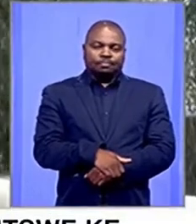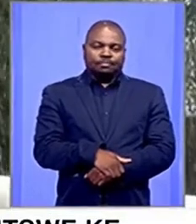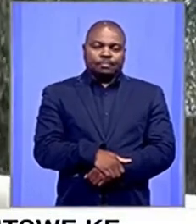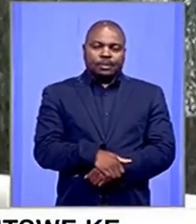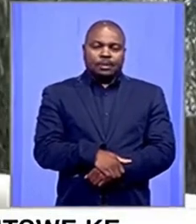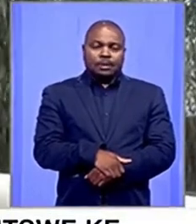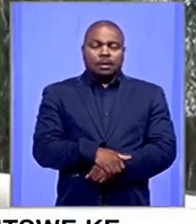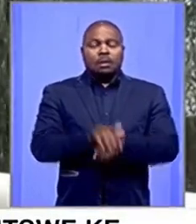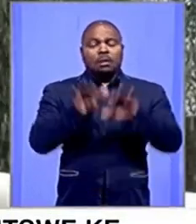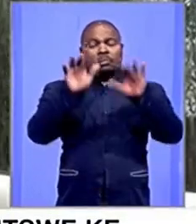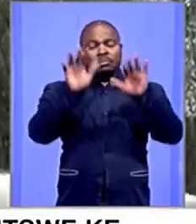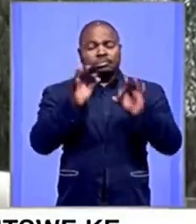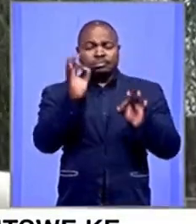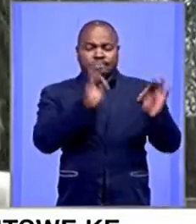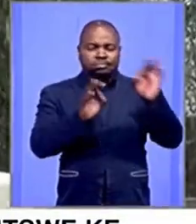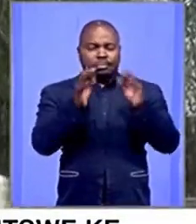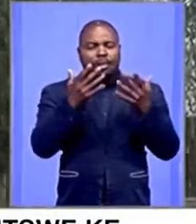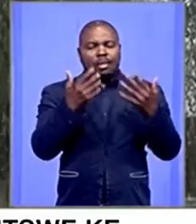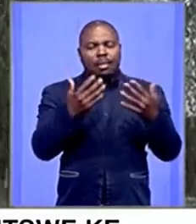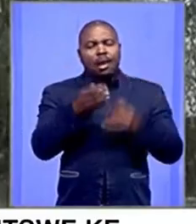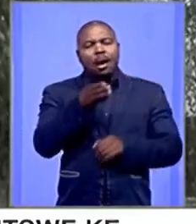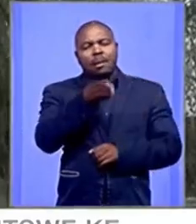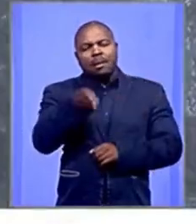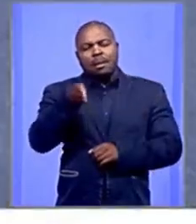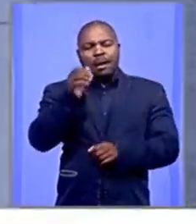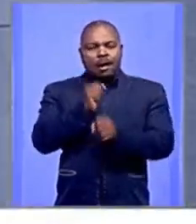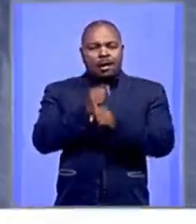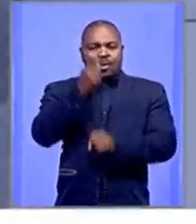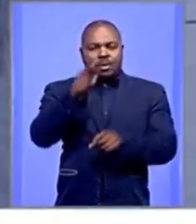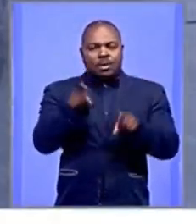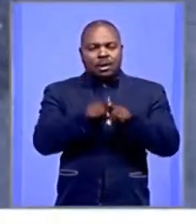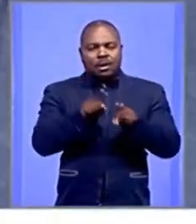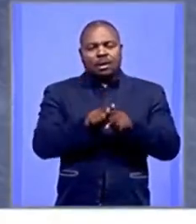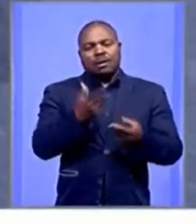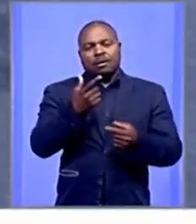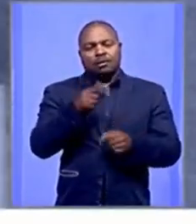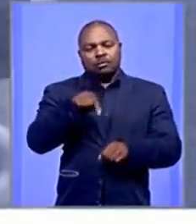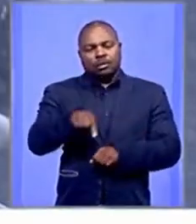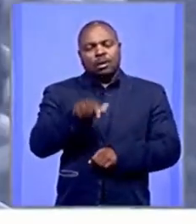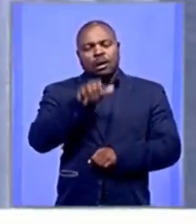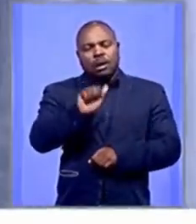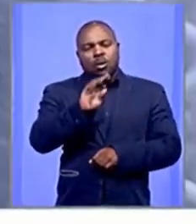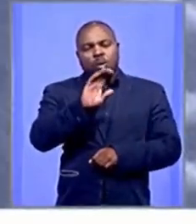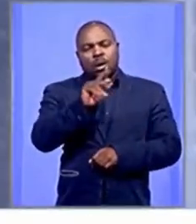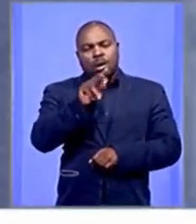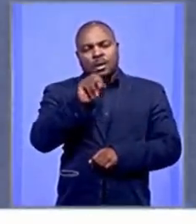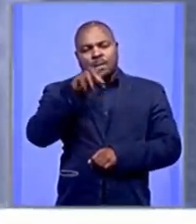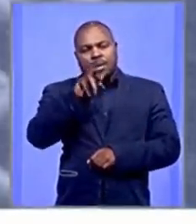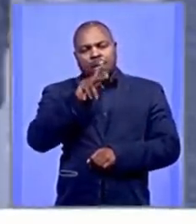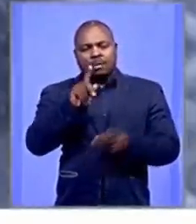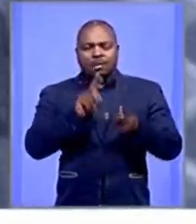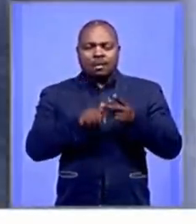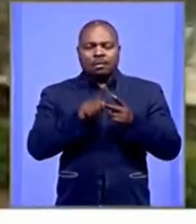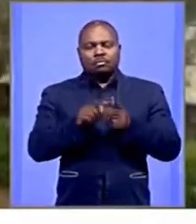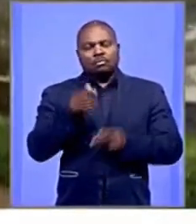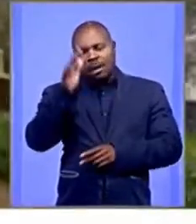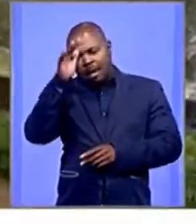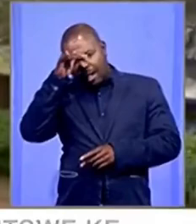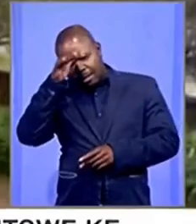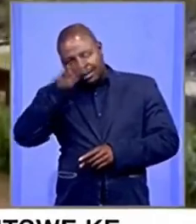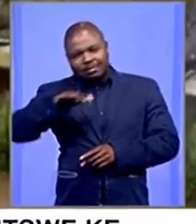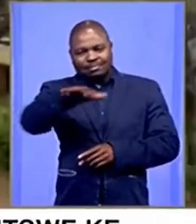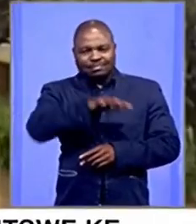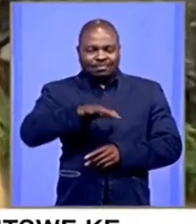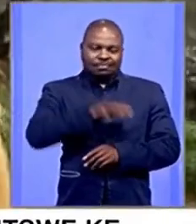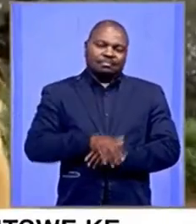2012. Ho kgethile lehlwa le bobebe dibakeng tse ding tsa Gauteng tse kang Auckland Park, Randburg, Roodepoort le Alberton.